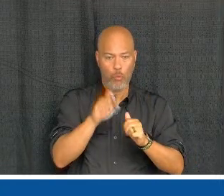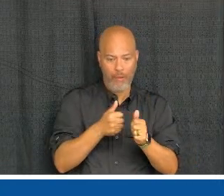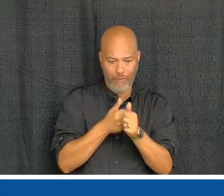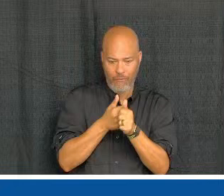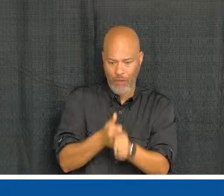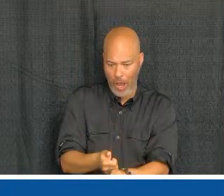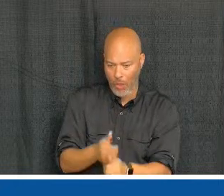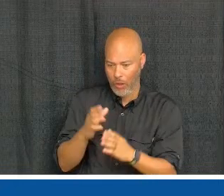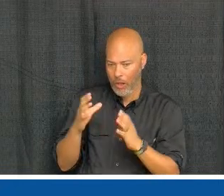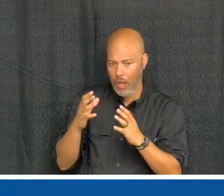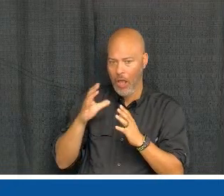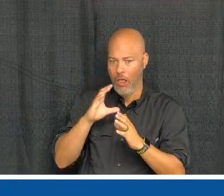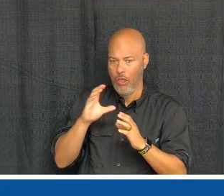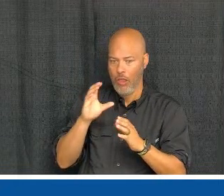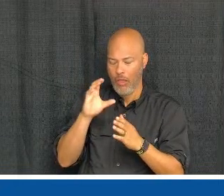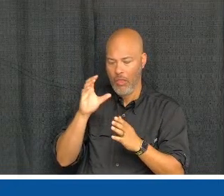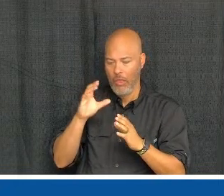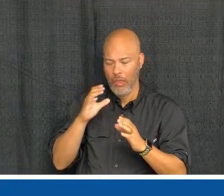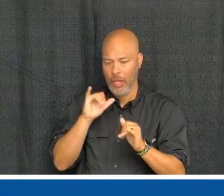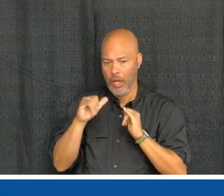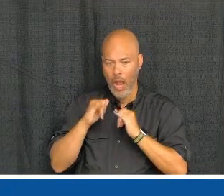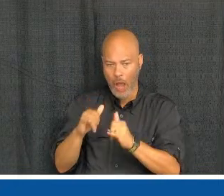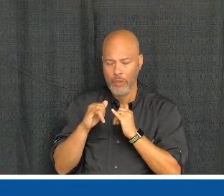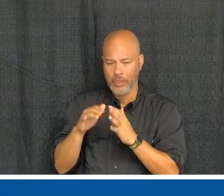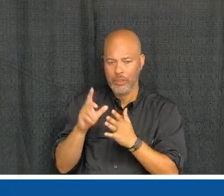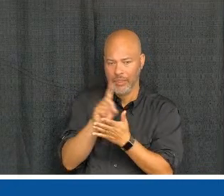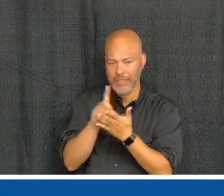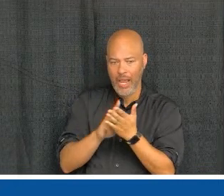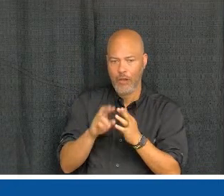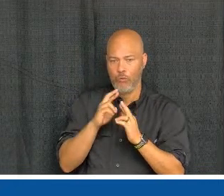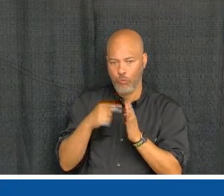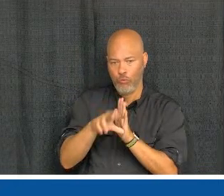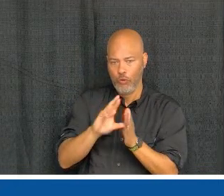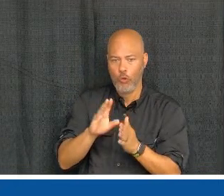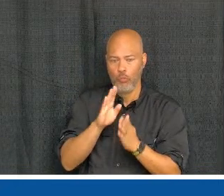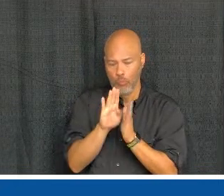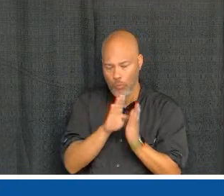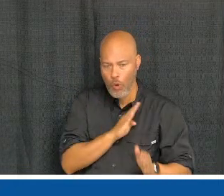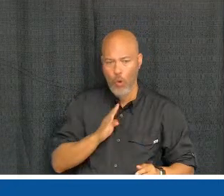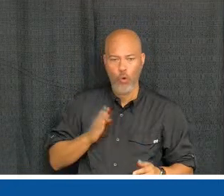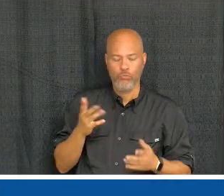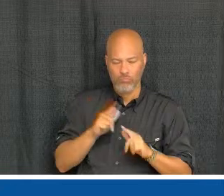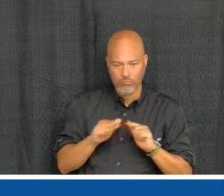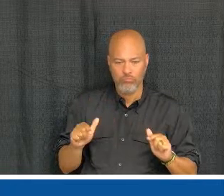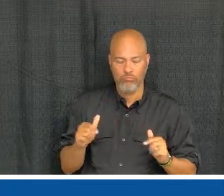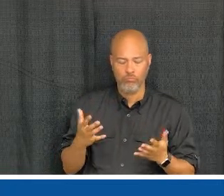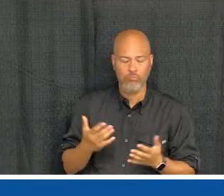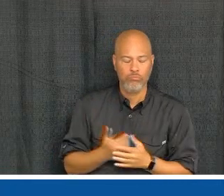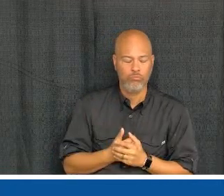Common Design Review Board. Typical maintenance or smaller additions would be handled at staff level.